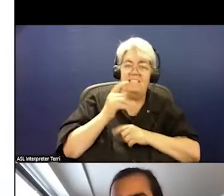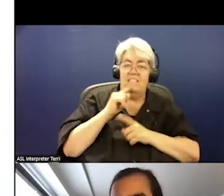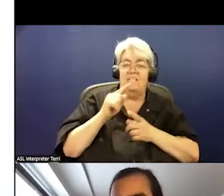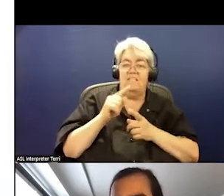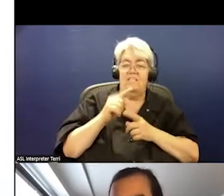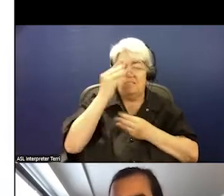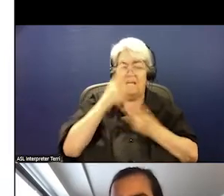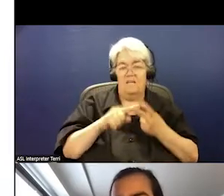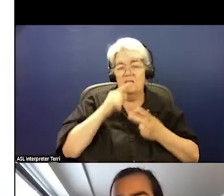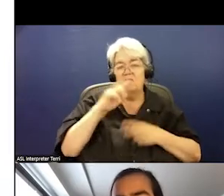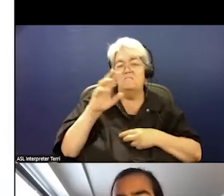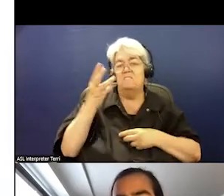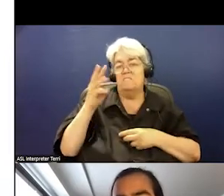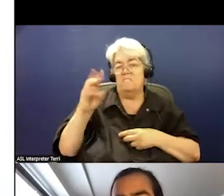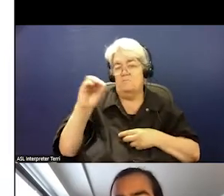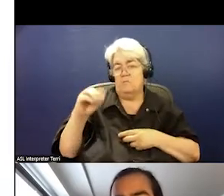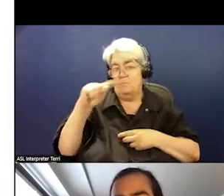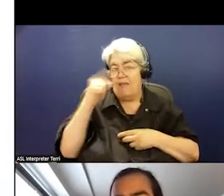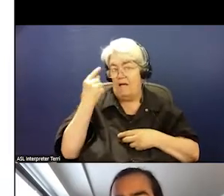16% Black or African American